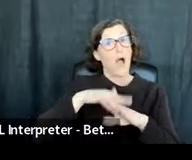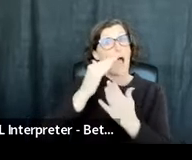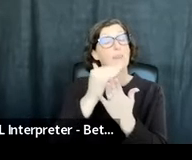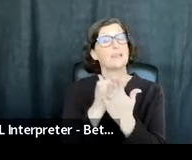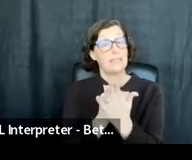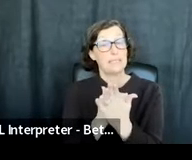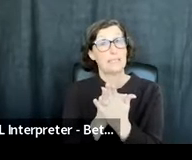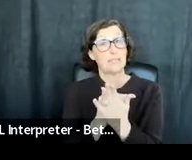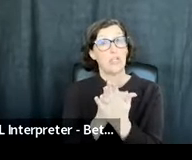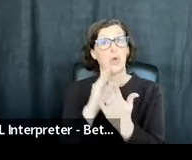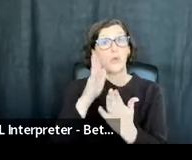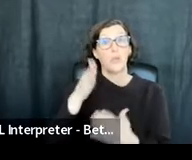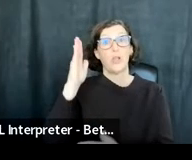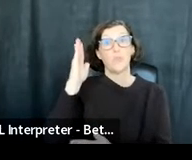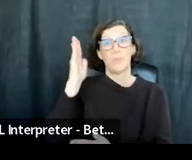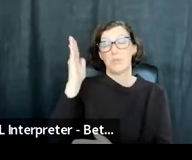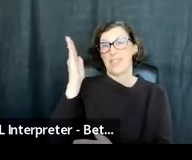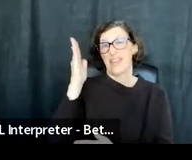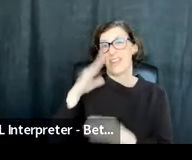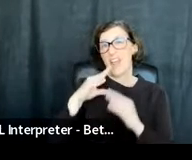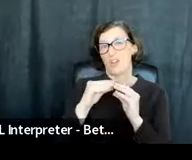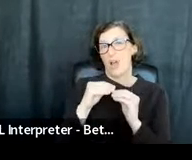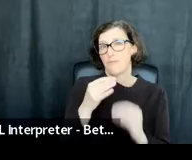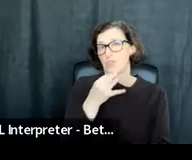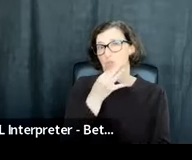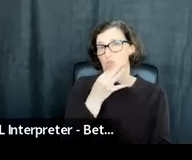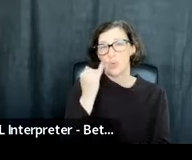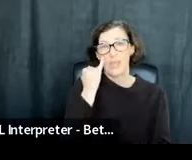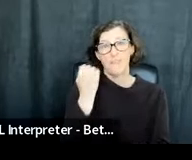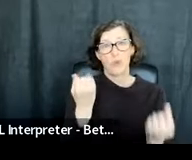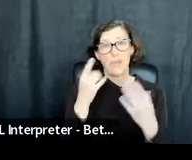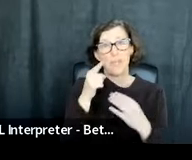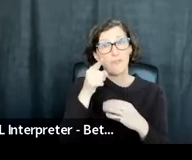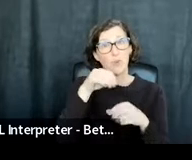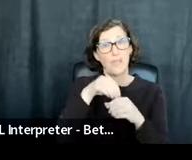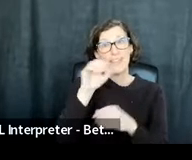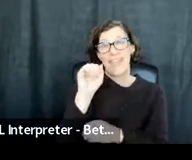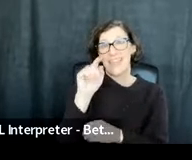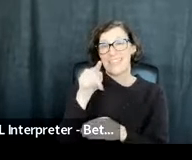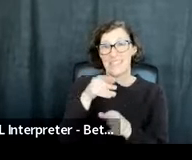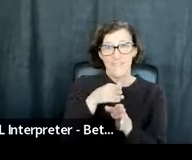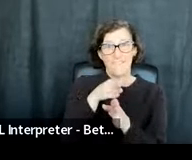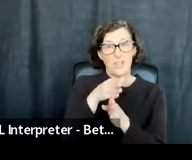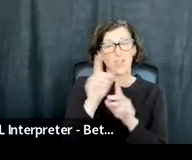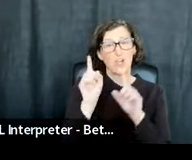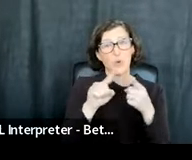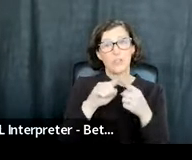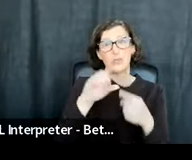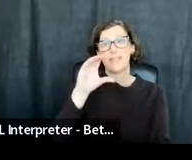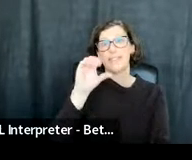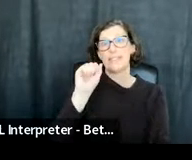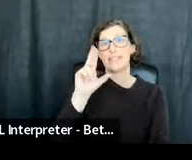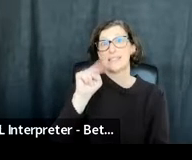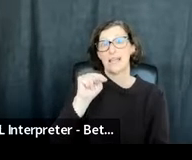will be presenting at the CSUN conference. So if there are any of you in the assistive technology field that are going to CSUN in California in